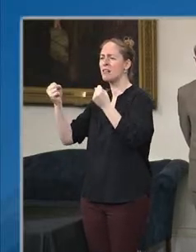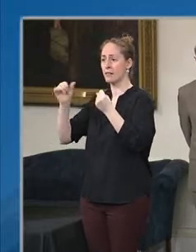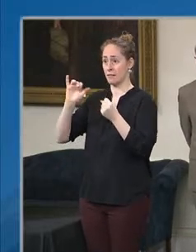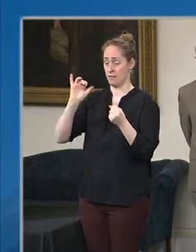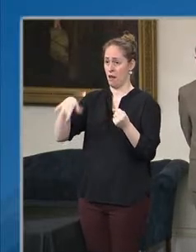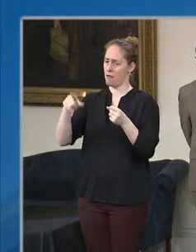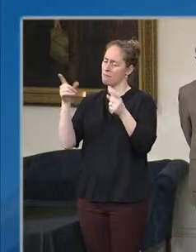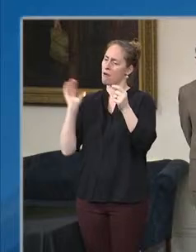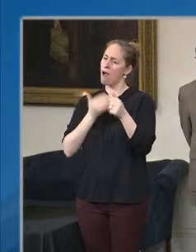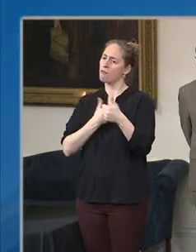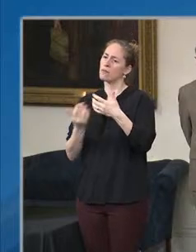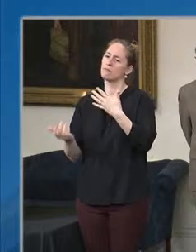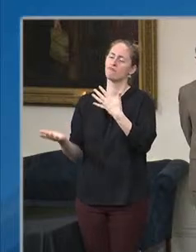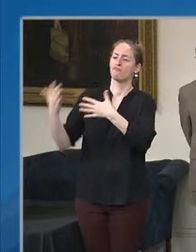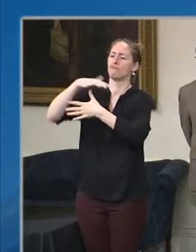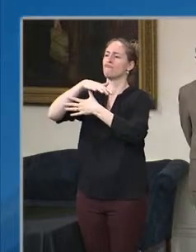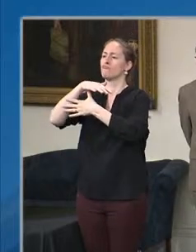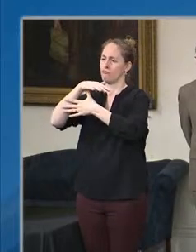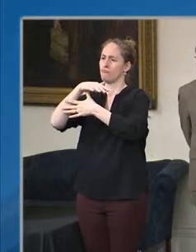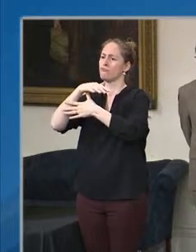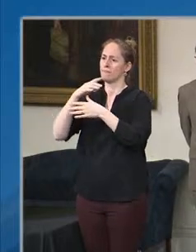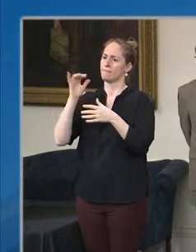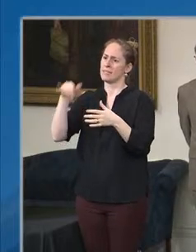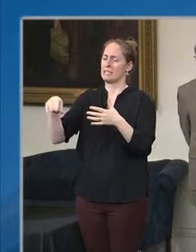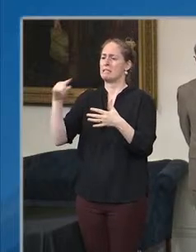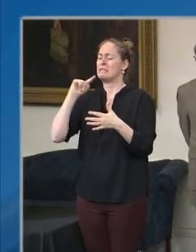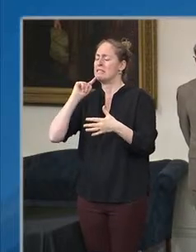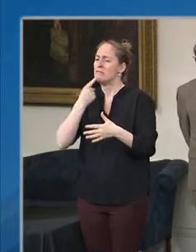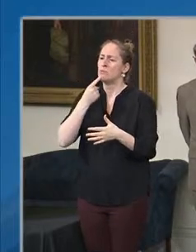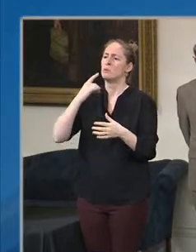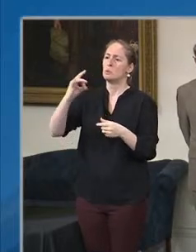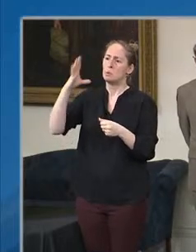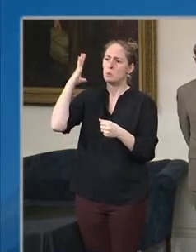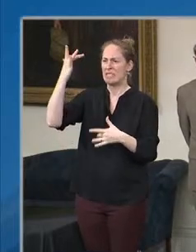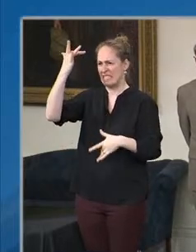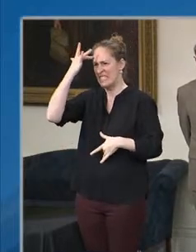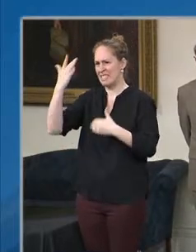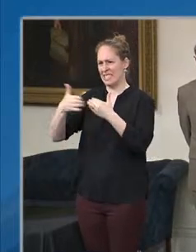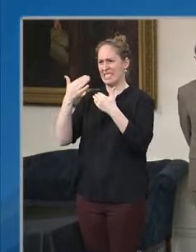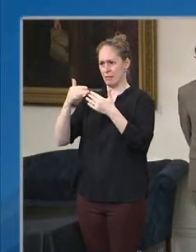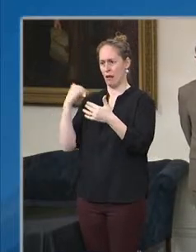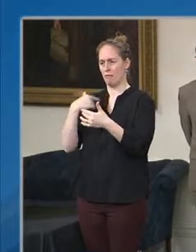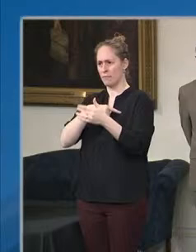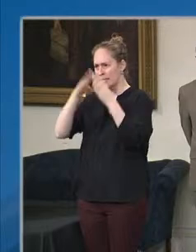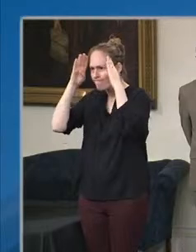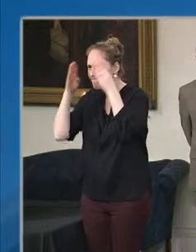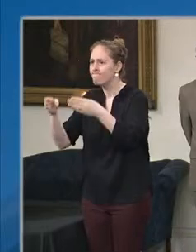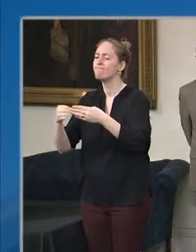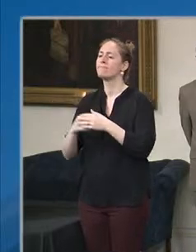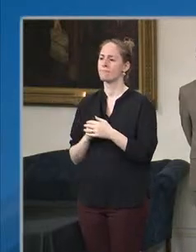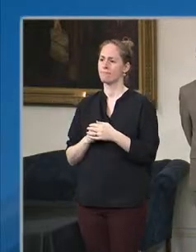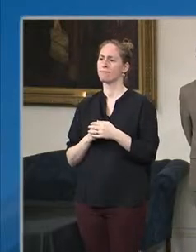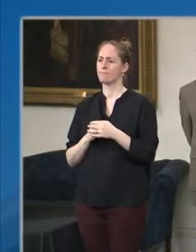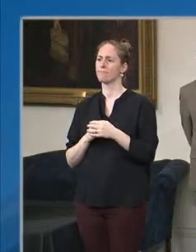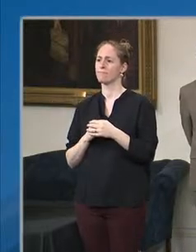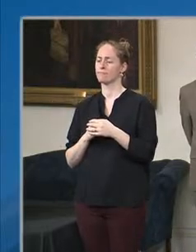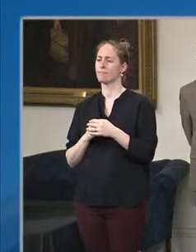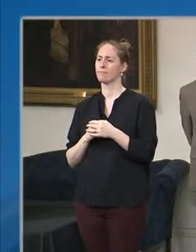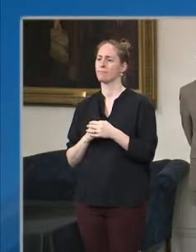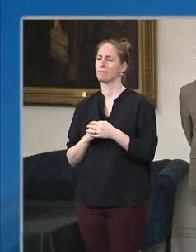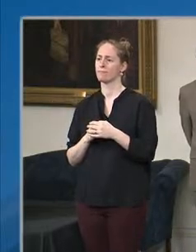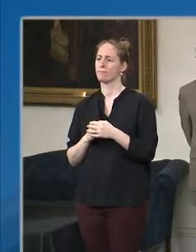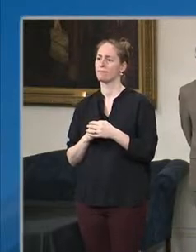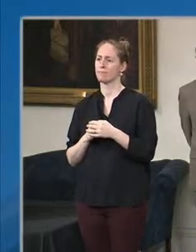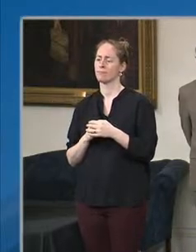for people getting serious illness from COVID-19. With these investments, hospitals and their community